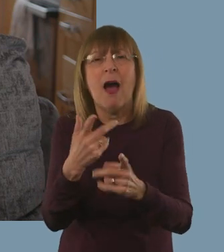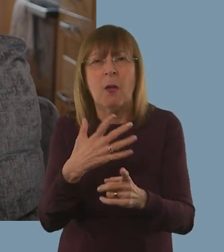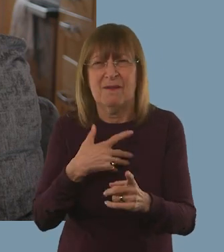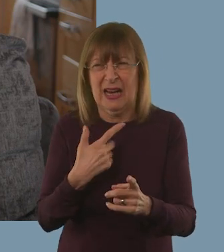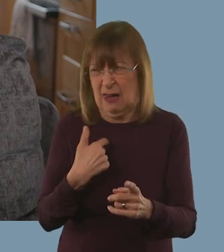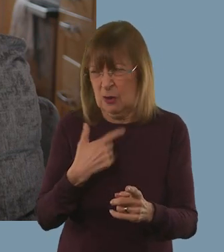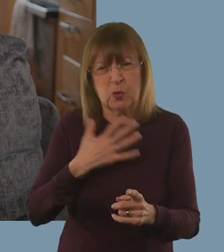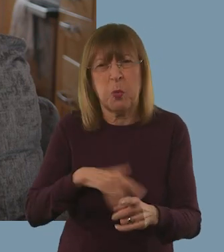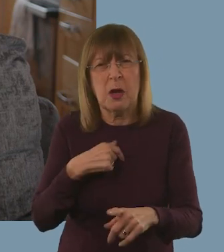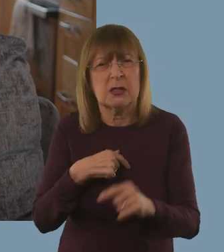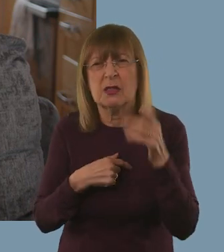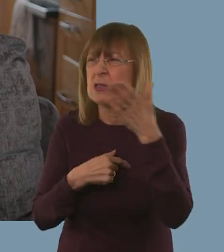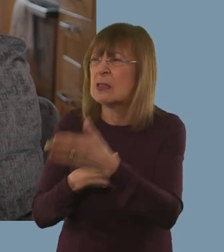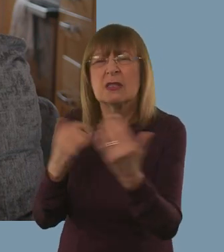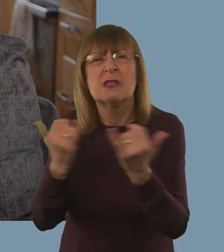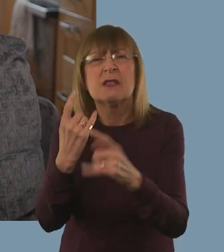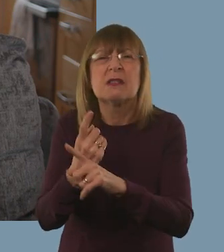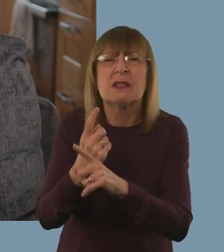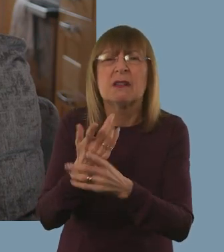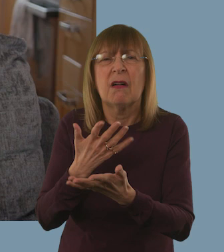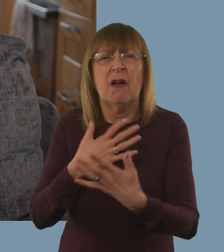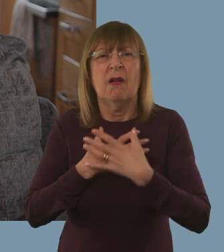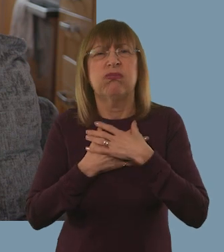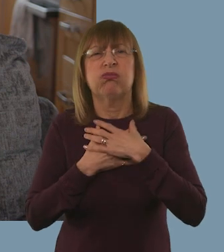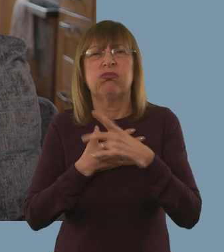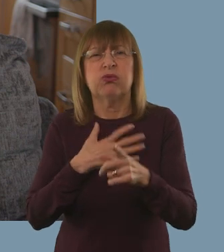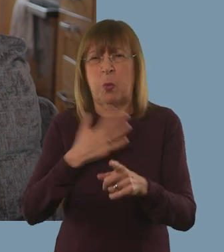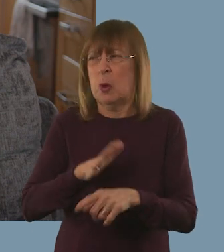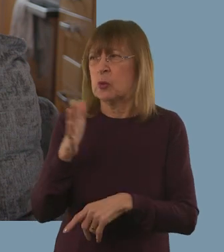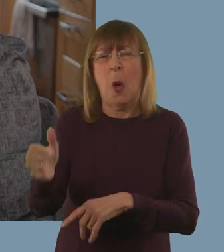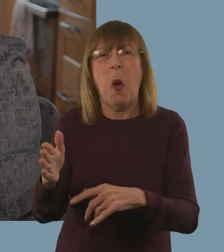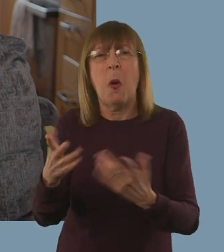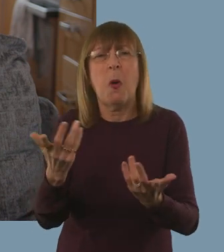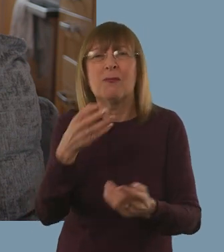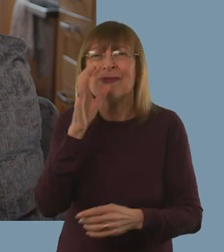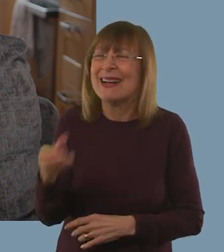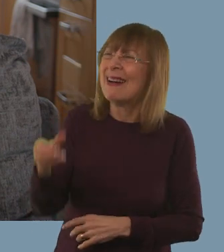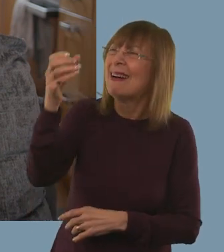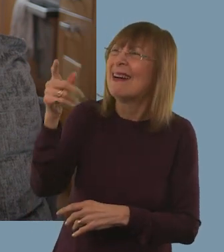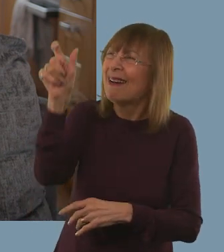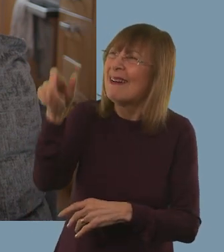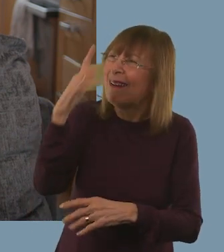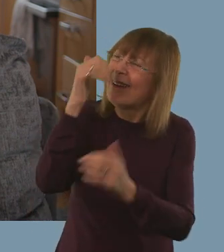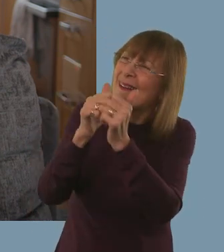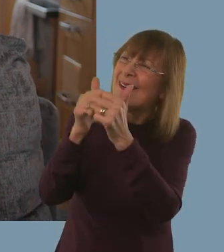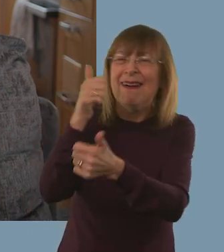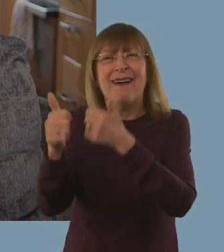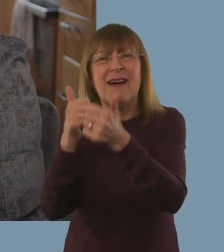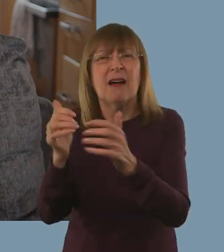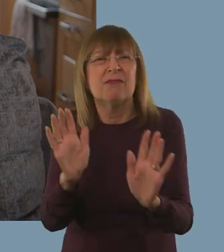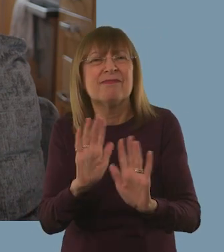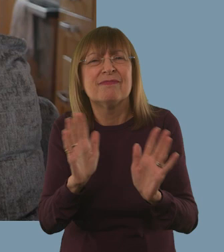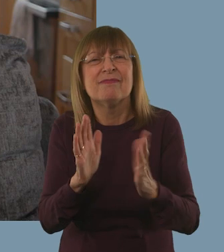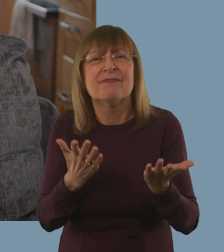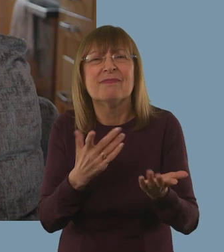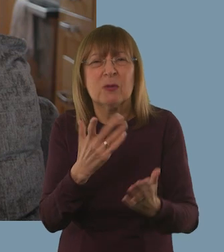life happening, and you don't feel in a celebratory mood, and actually you don't want to go and be happy and have a drink and raise a glass